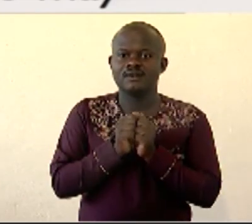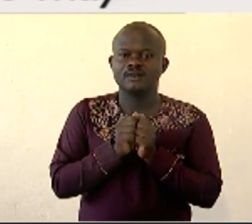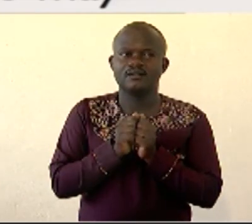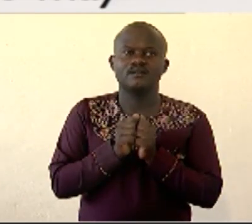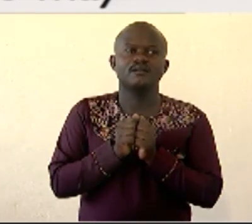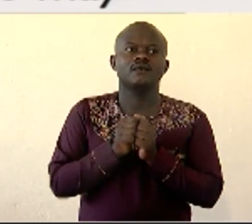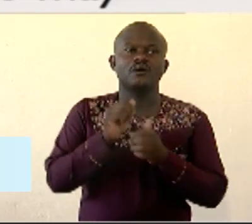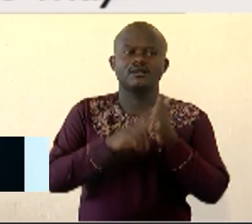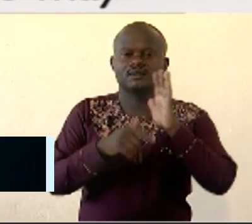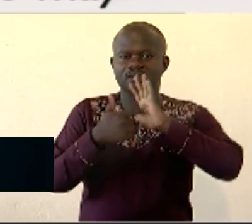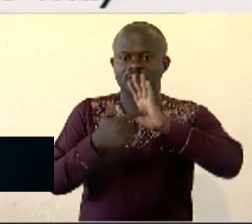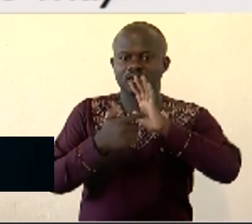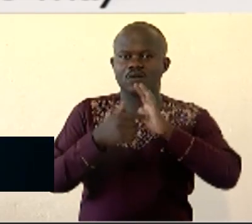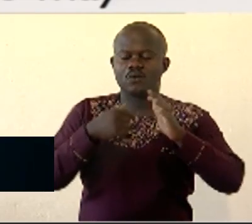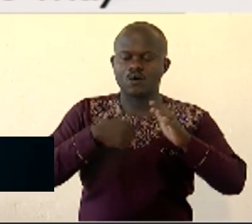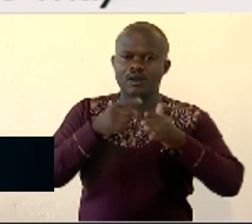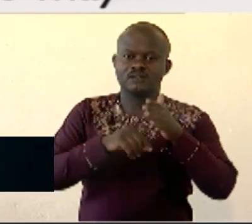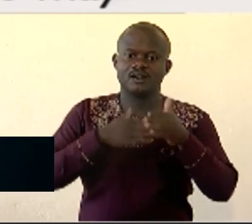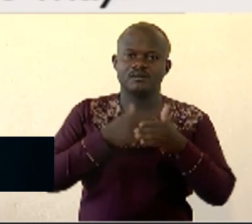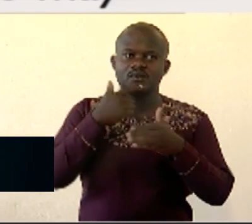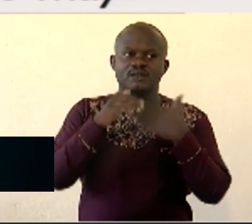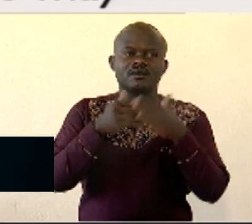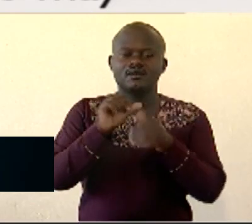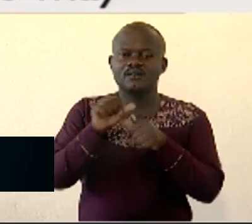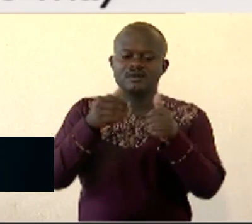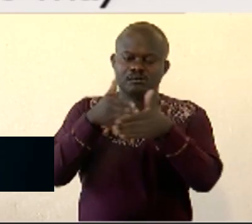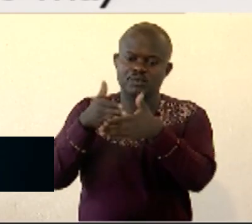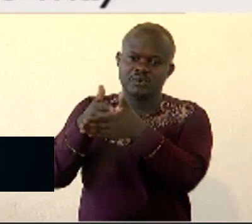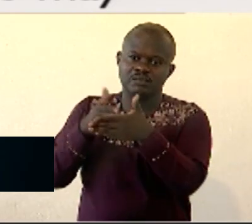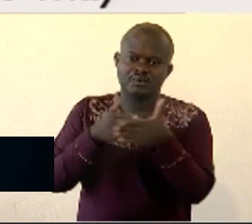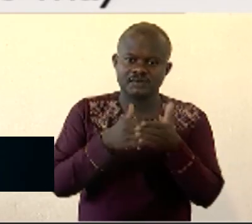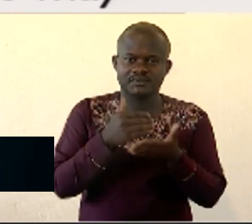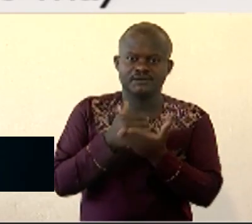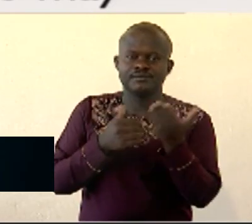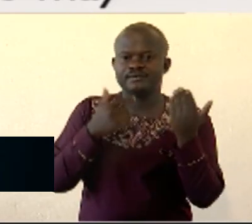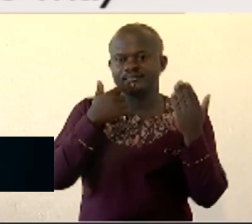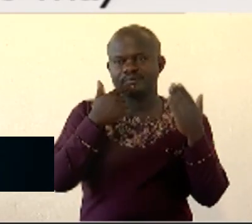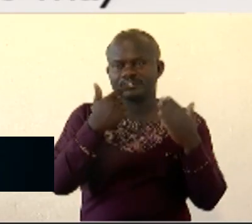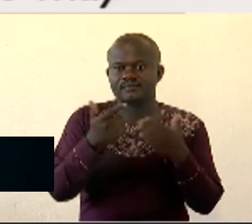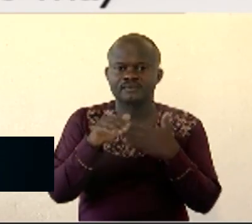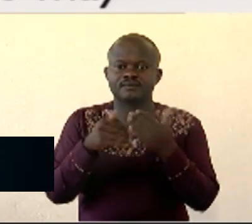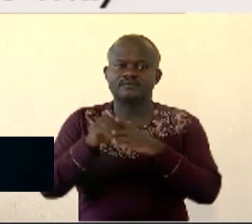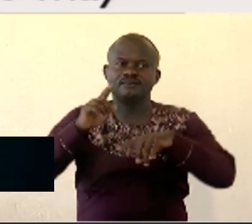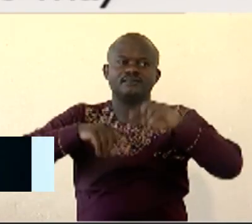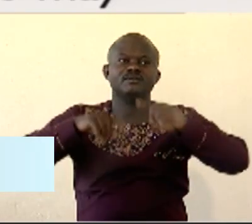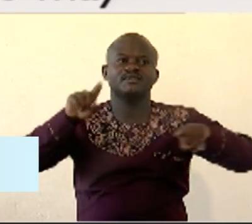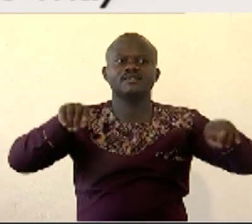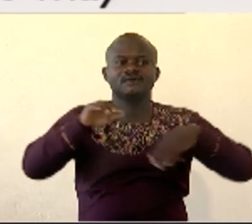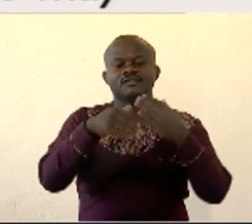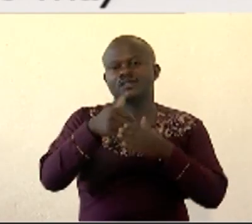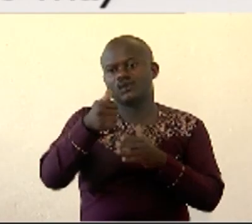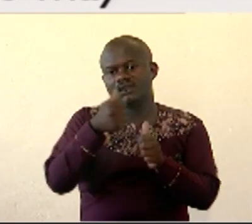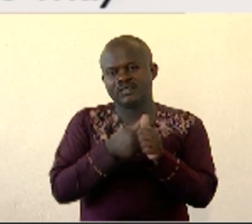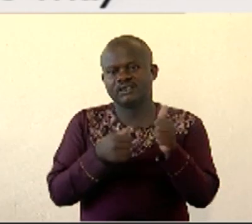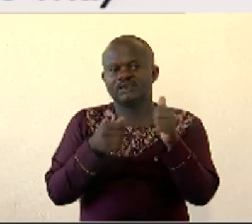what I'm mentioning and what I'm talking about. I said the limiting factors is a variable which